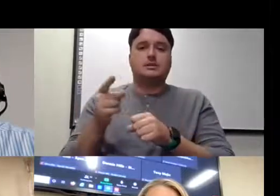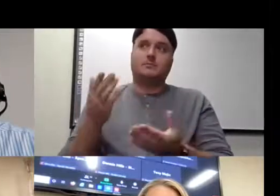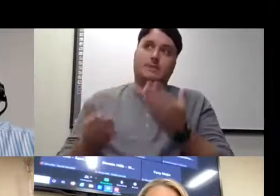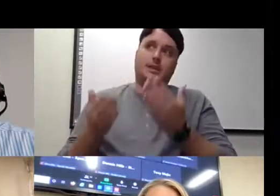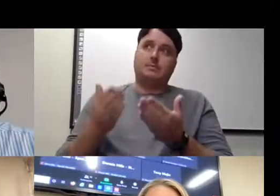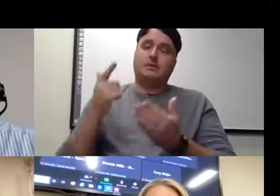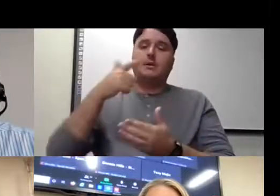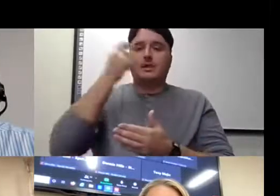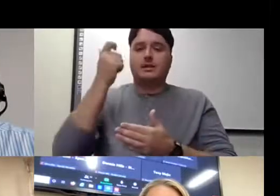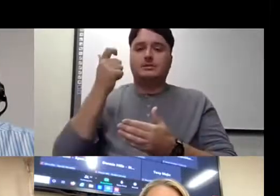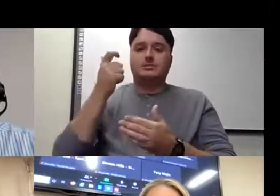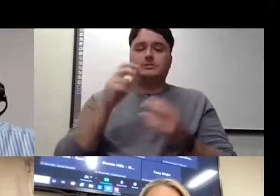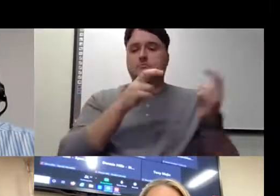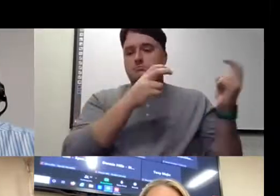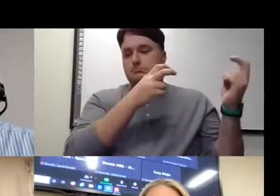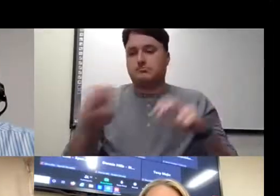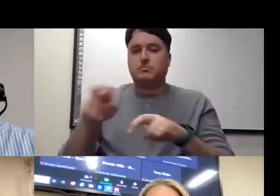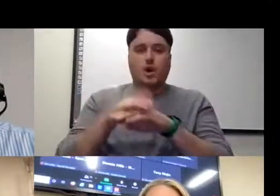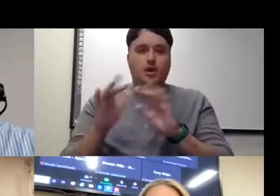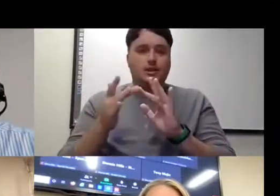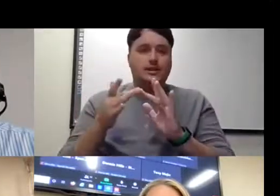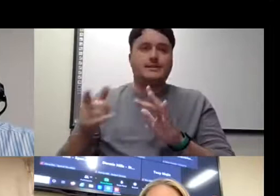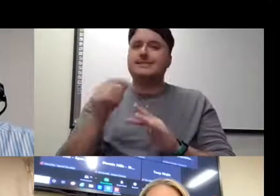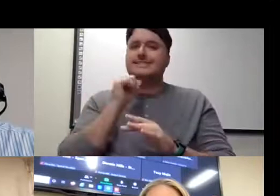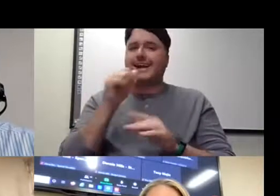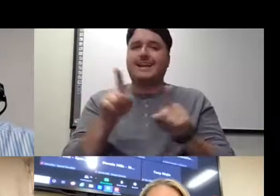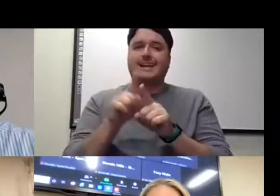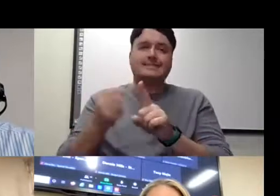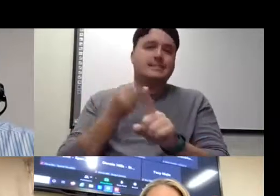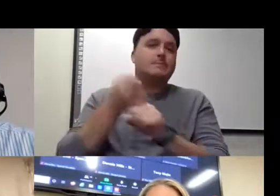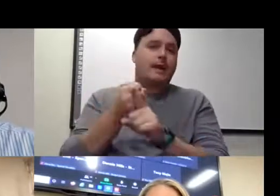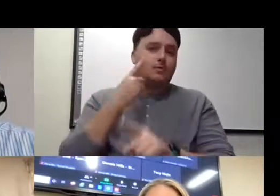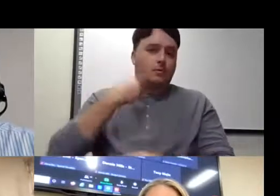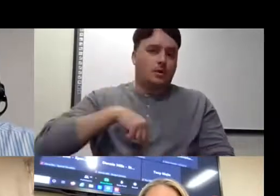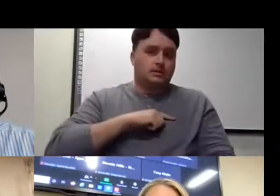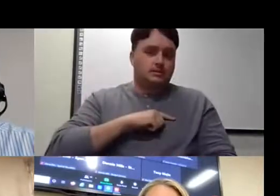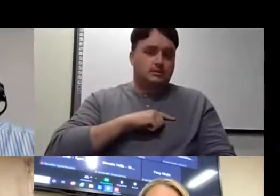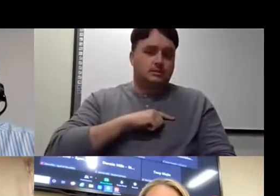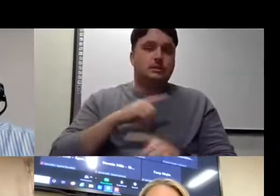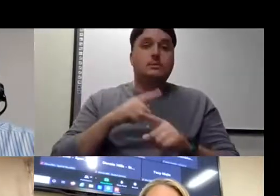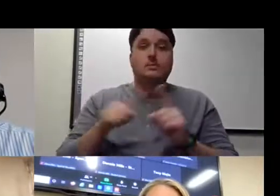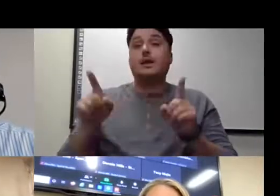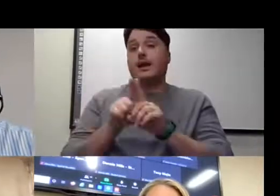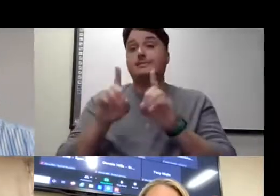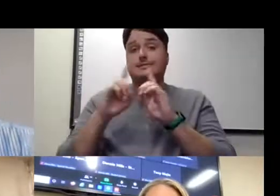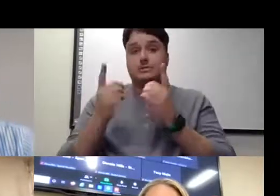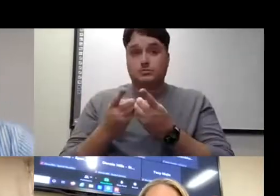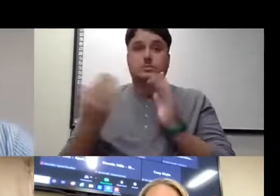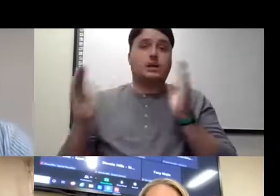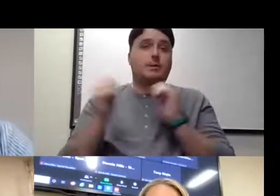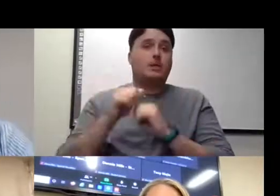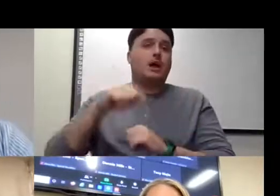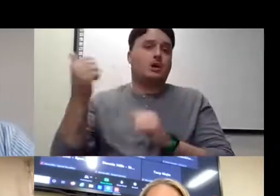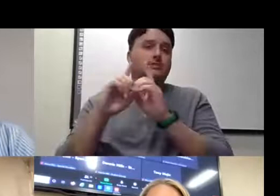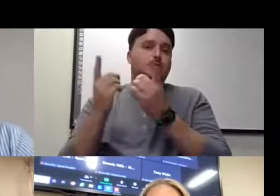because it moved online, it wasn't necessarily impactful for us. But as a district, in comparison to other districts